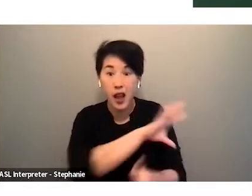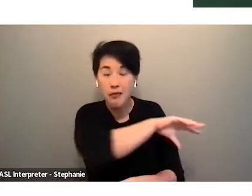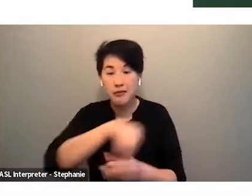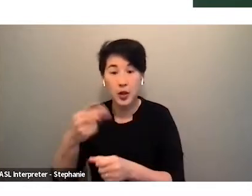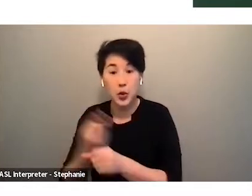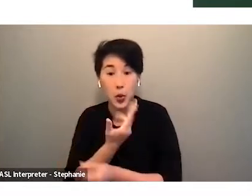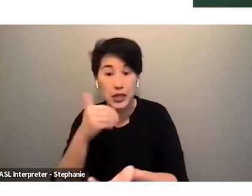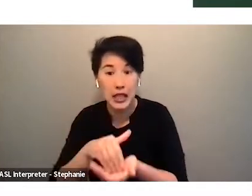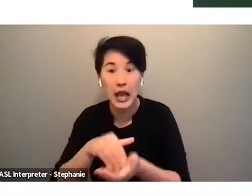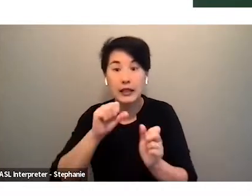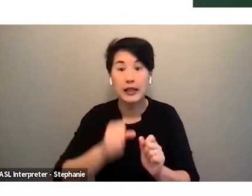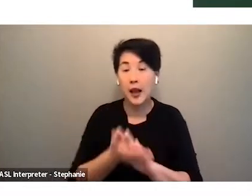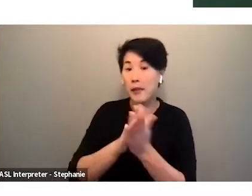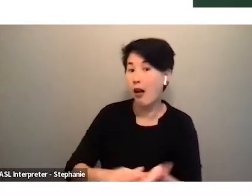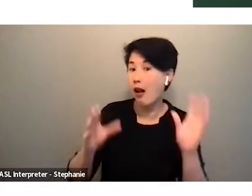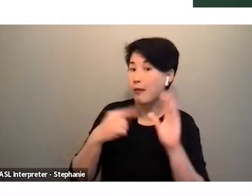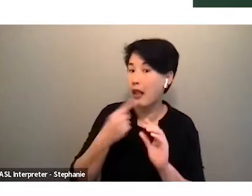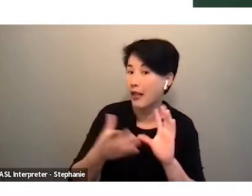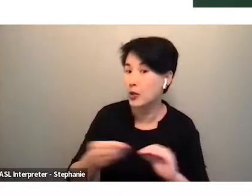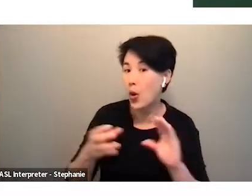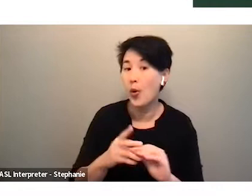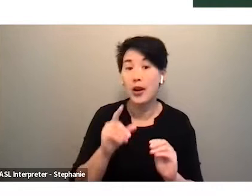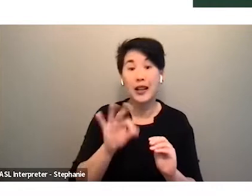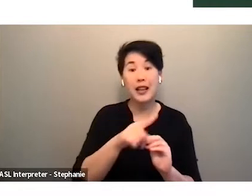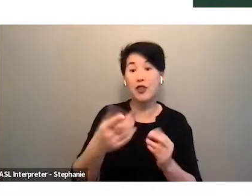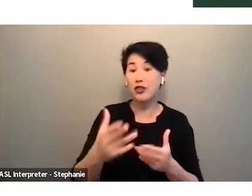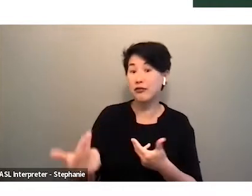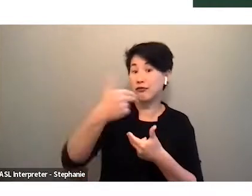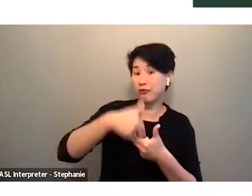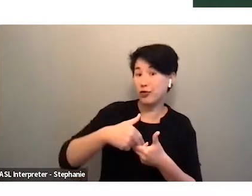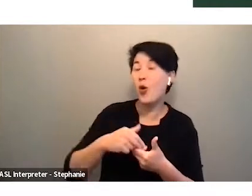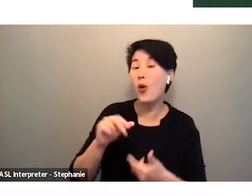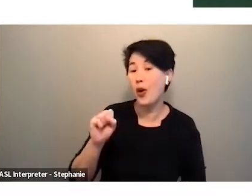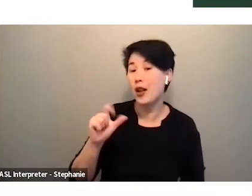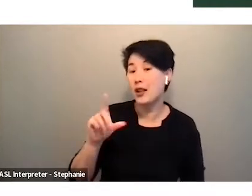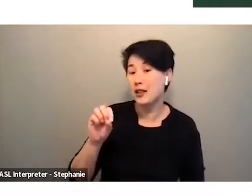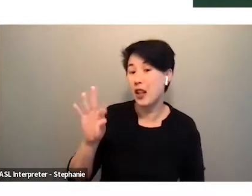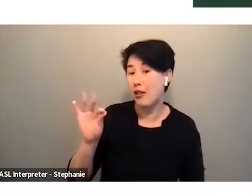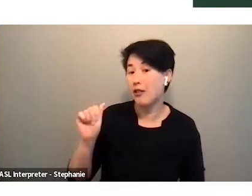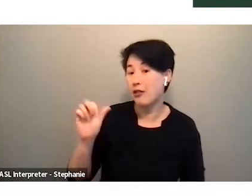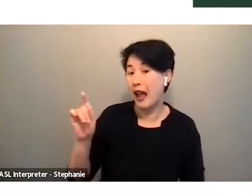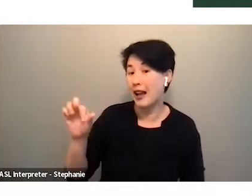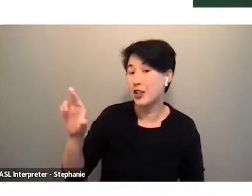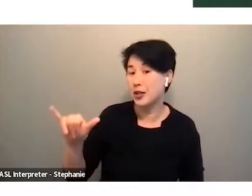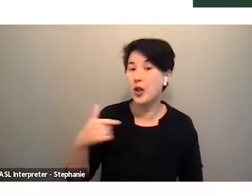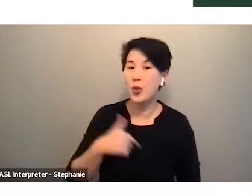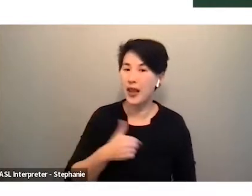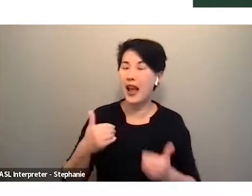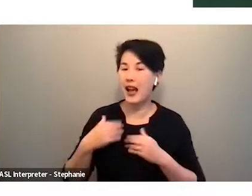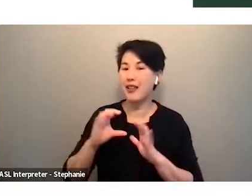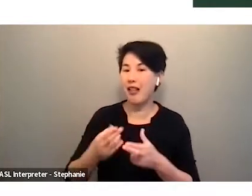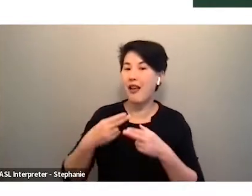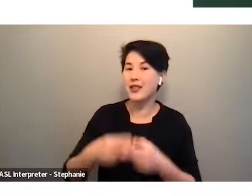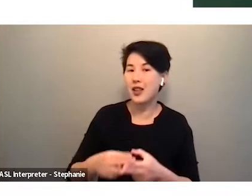have a class. If you guys have been with Flow Factory and Open EDU for a while, we have a class called Waste-Led Design, which is